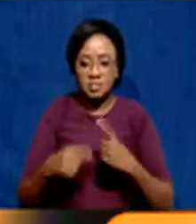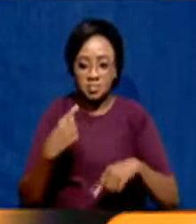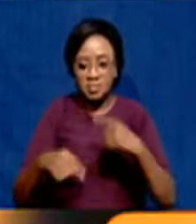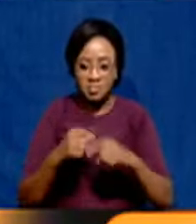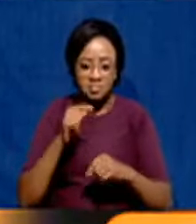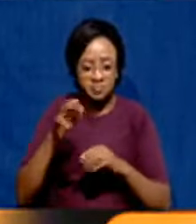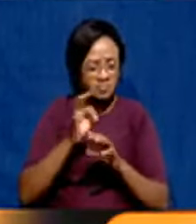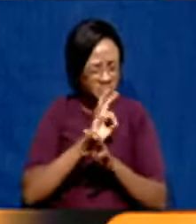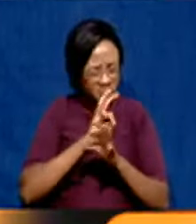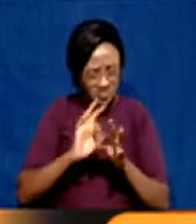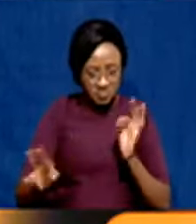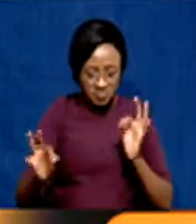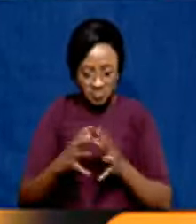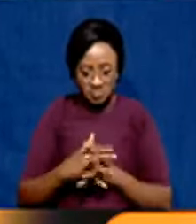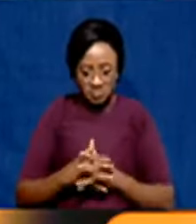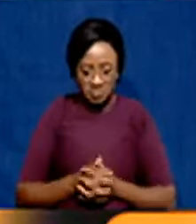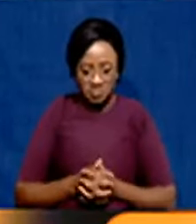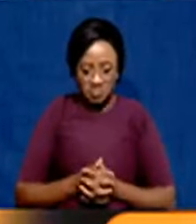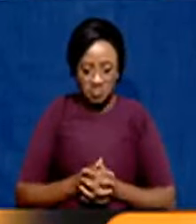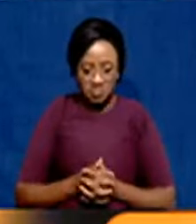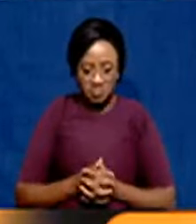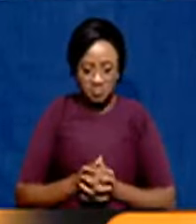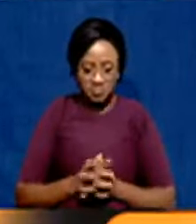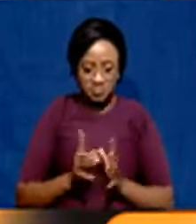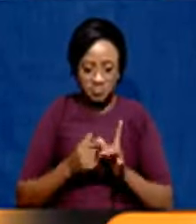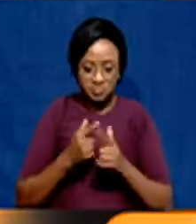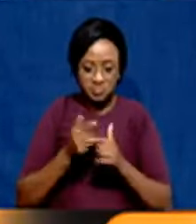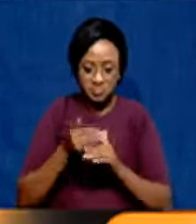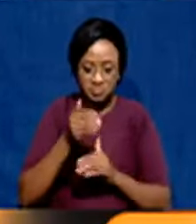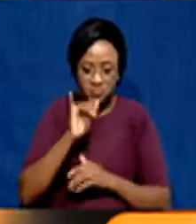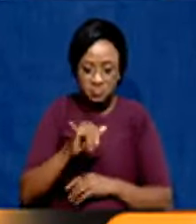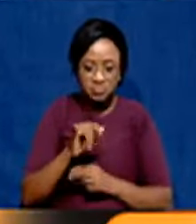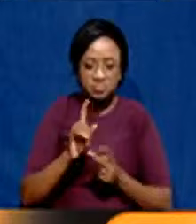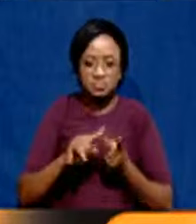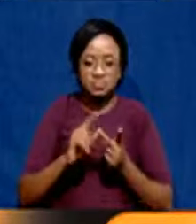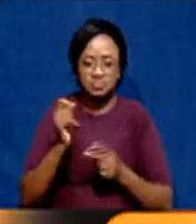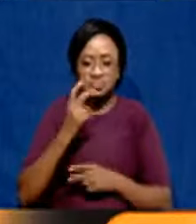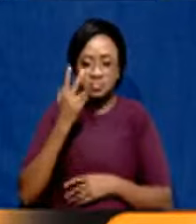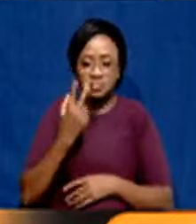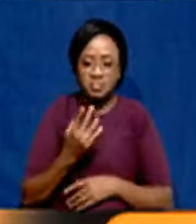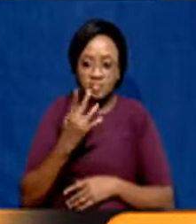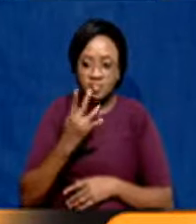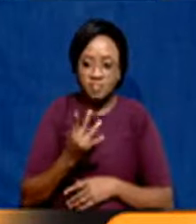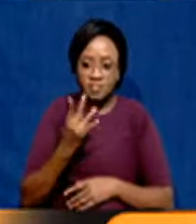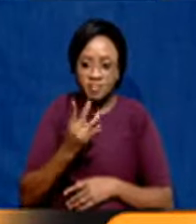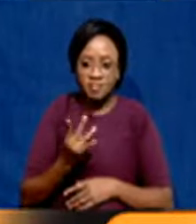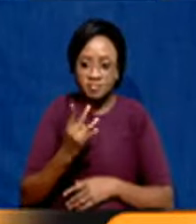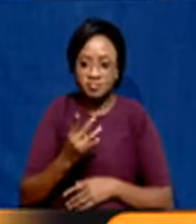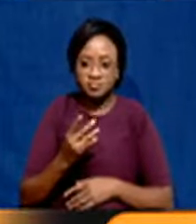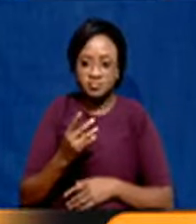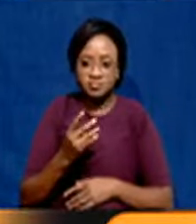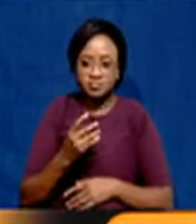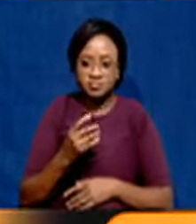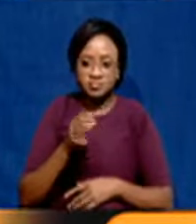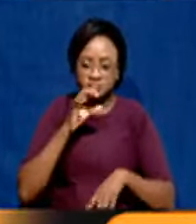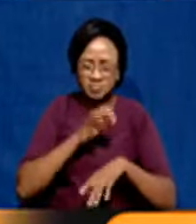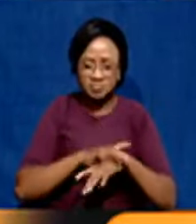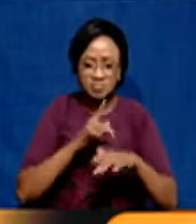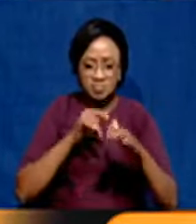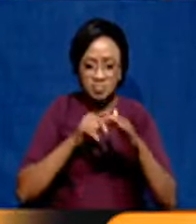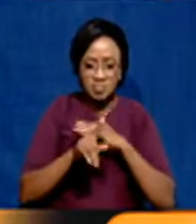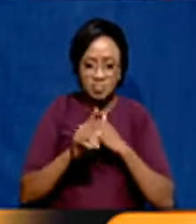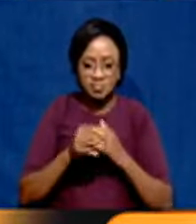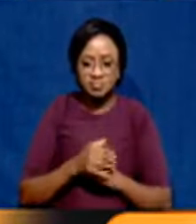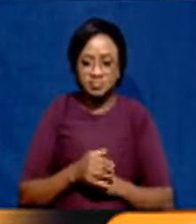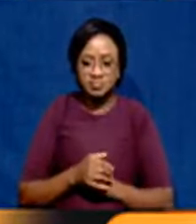fastest debut ever. And then he goes on, and April scorches the London Marathon, course record. And then